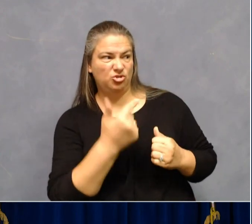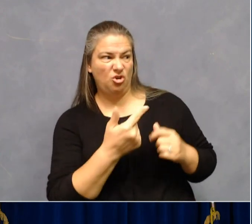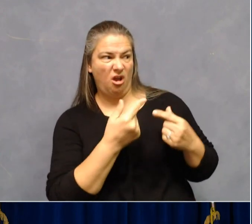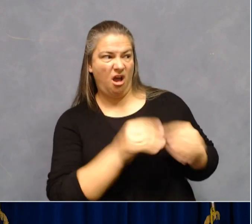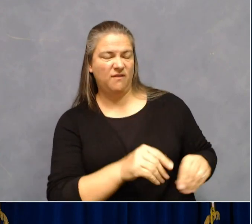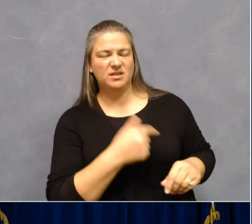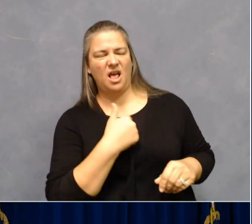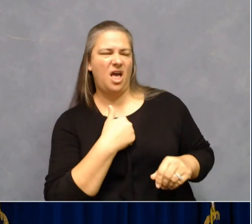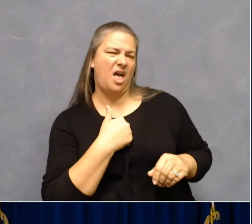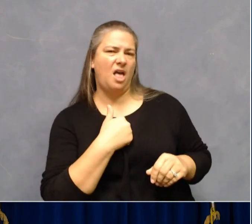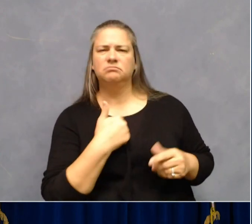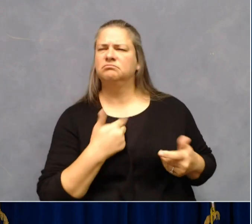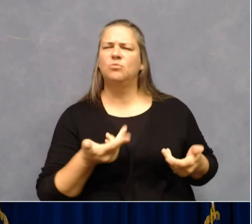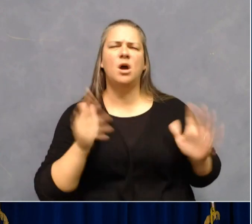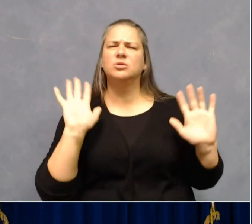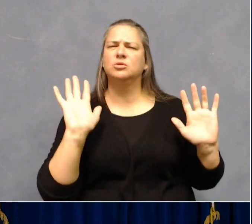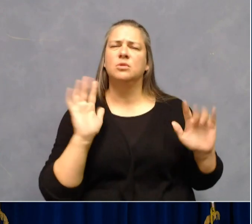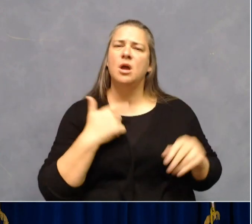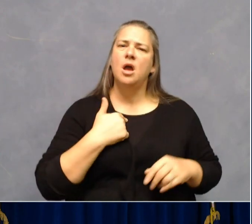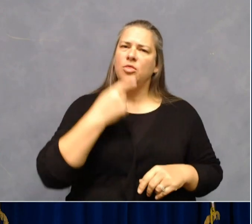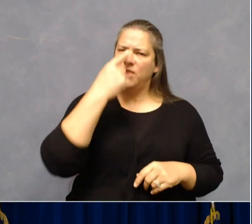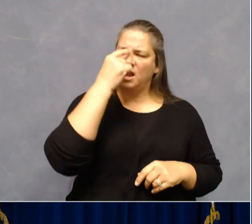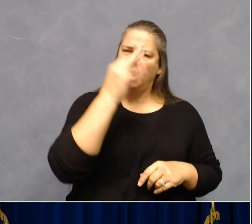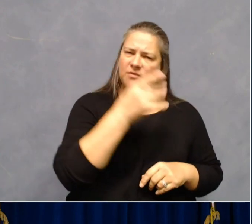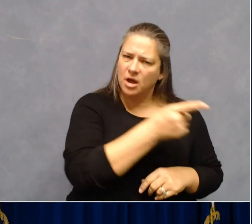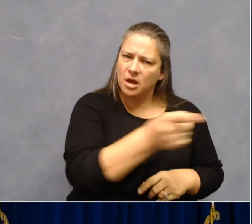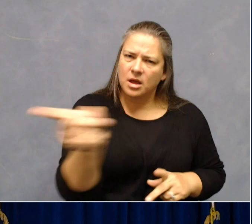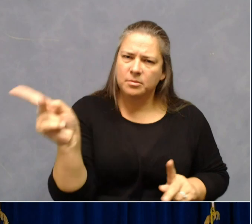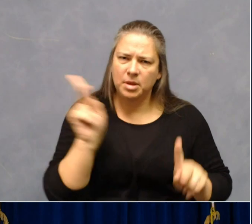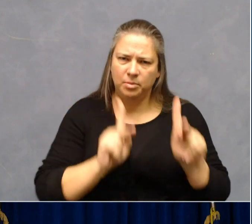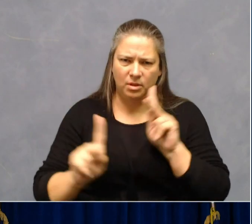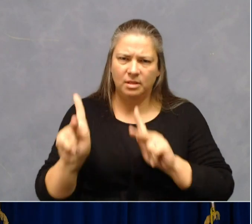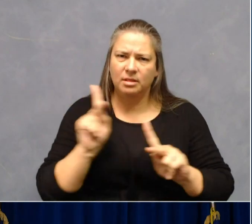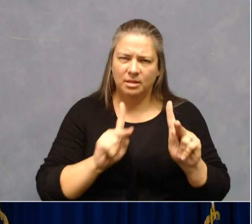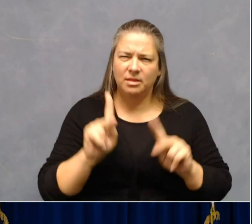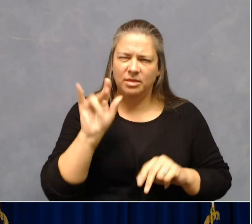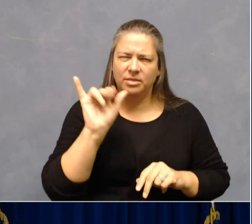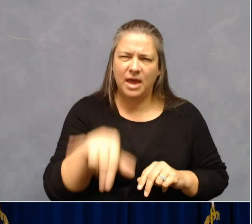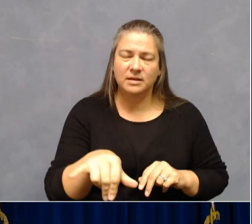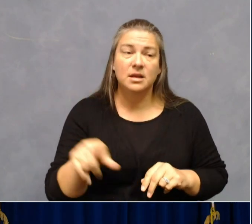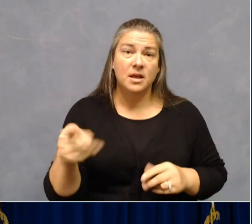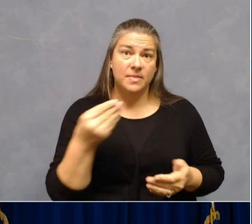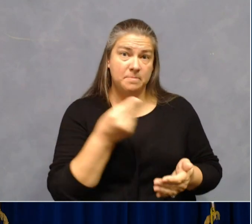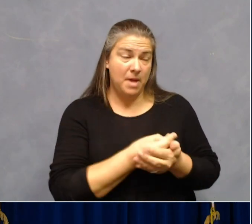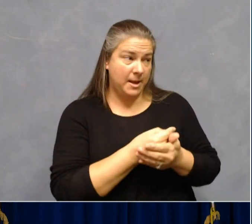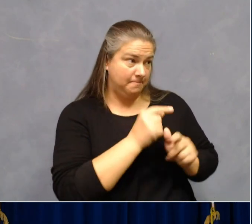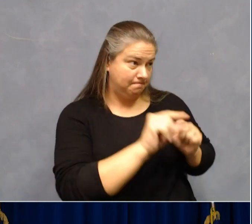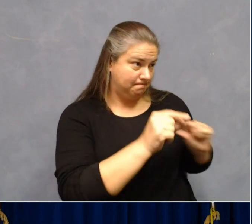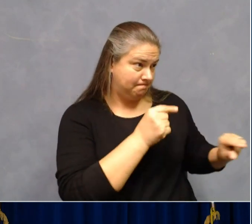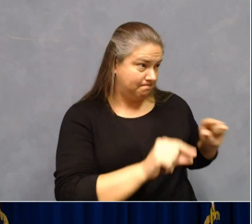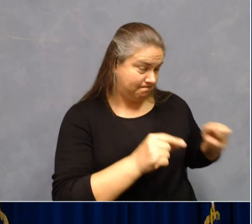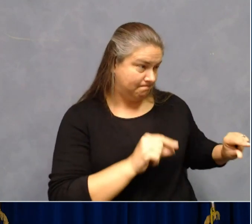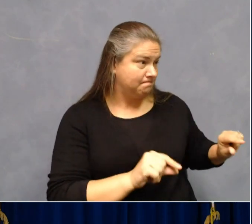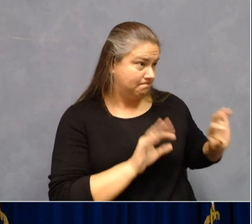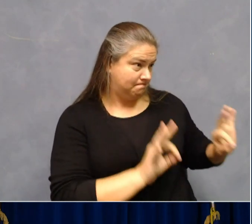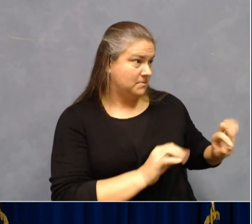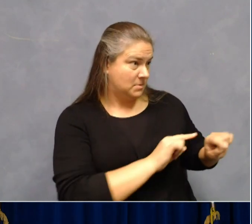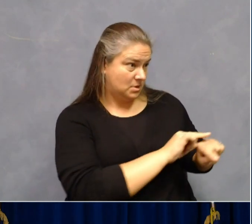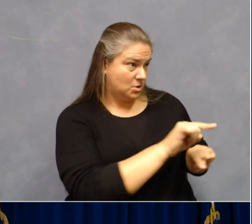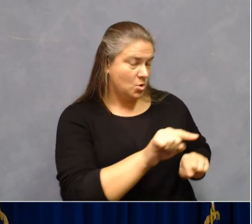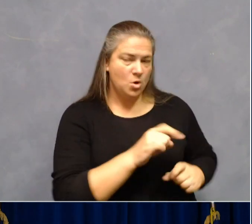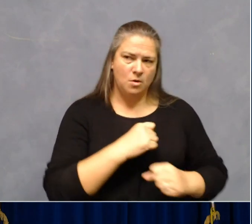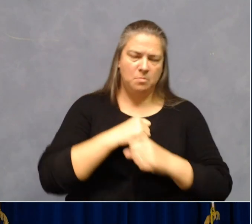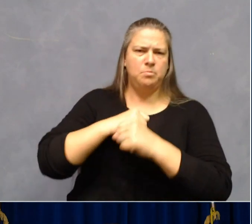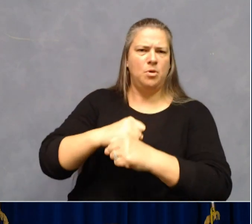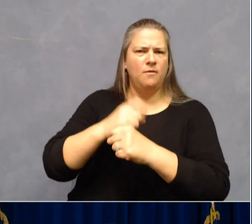money and they'll use it to fight price gouging, if they'll use it for consumer protection, if they will use